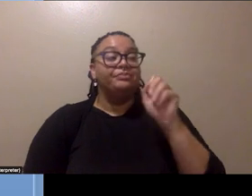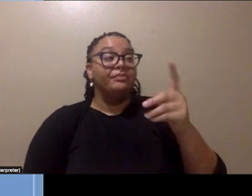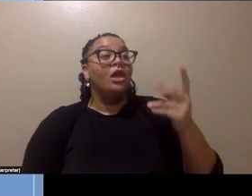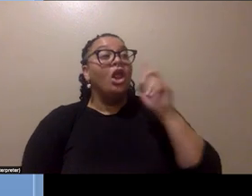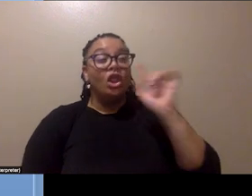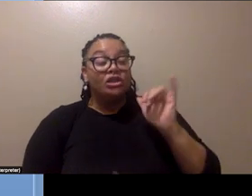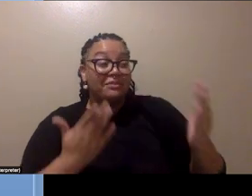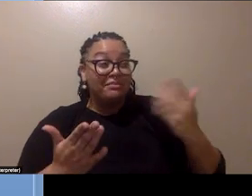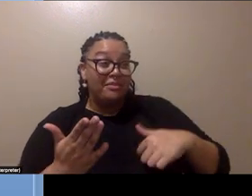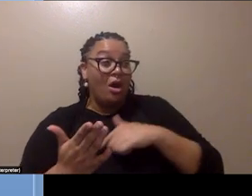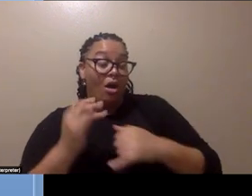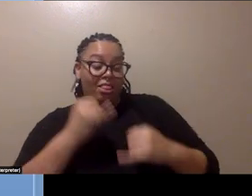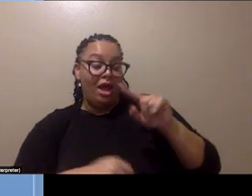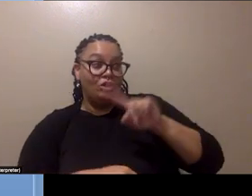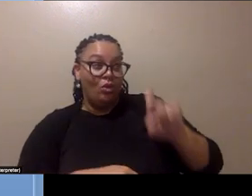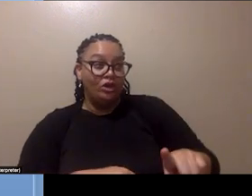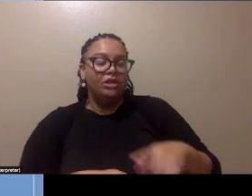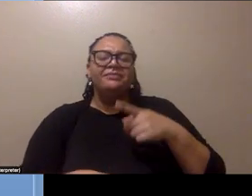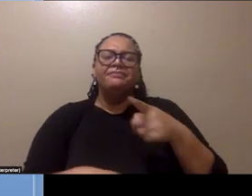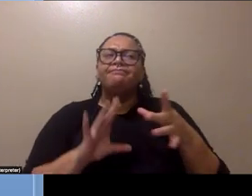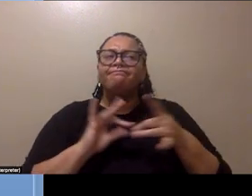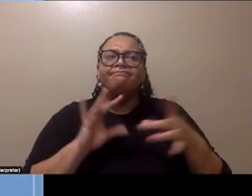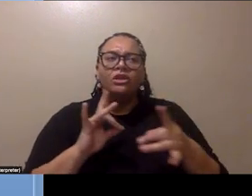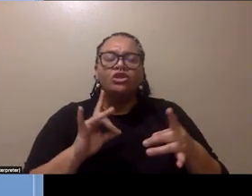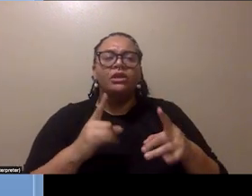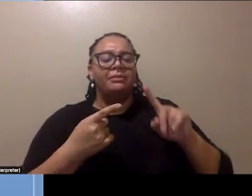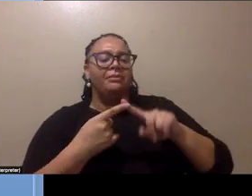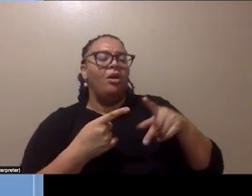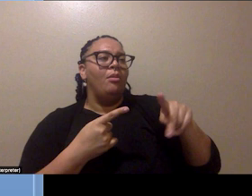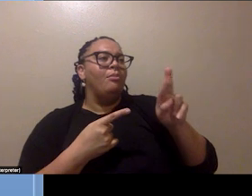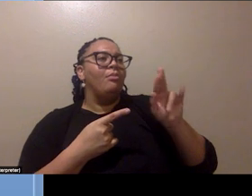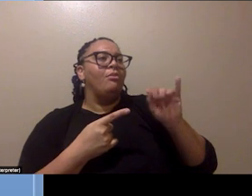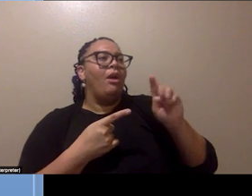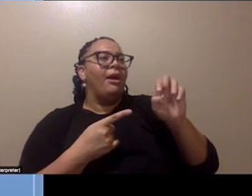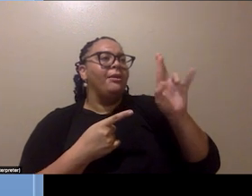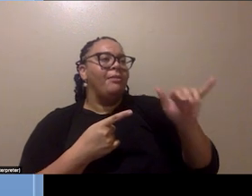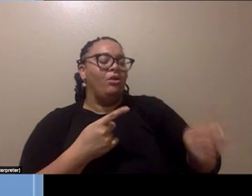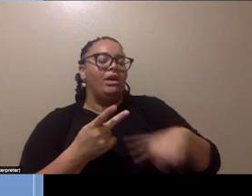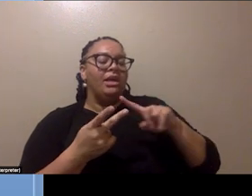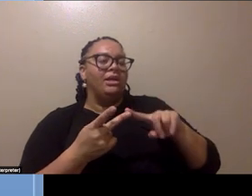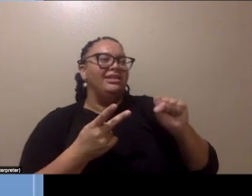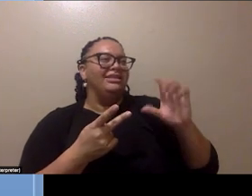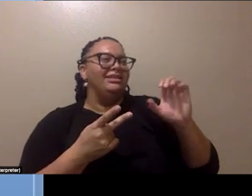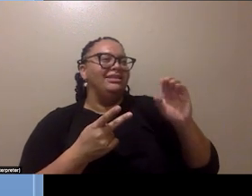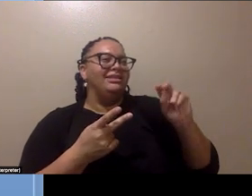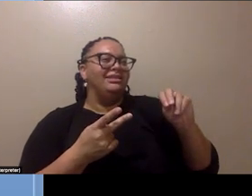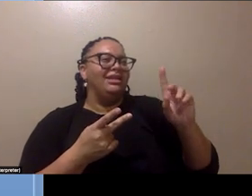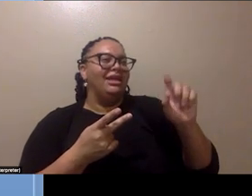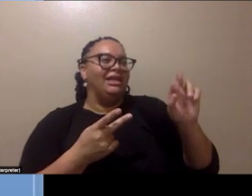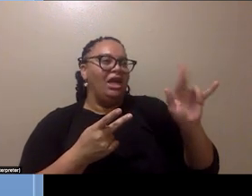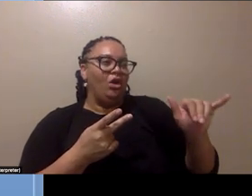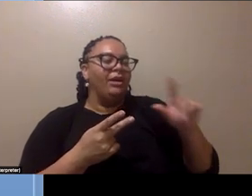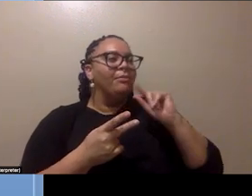And this will probably be our last question, but you mentioned these primary and secondary cavity nesting